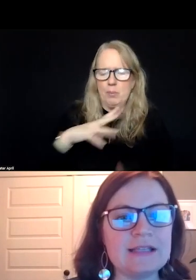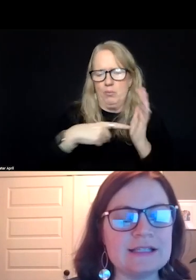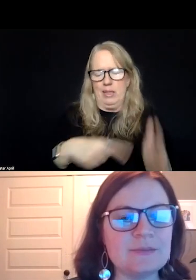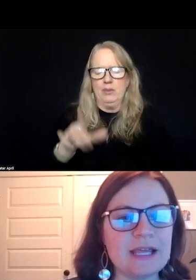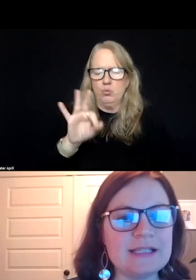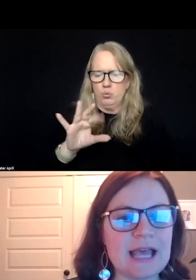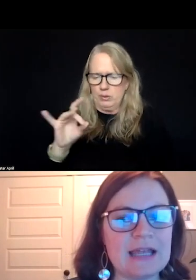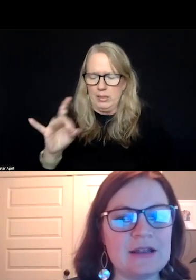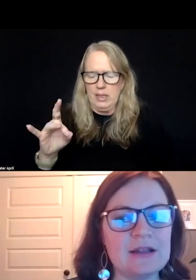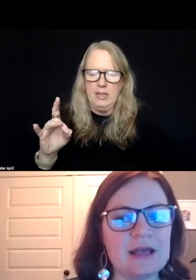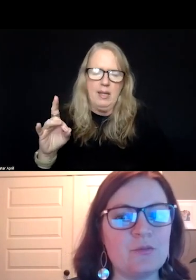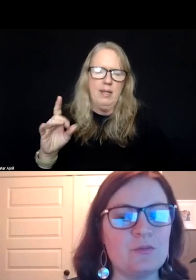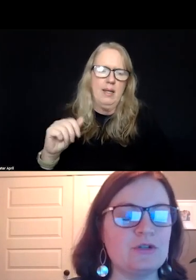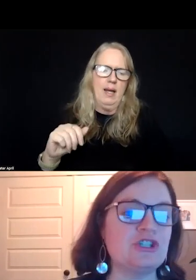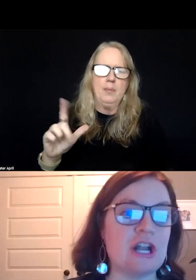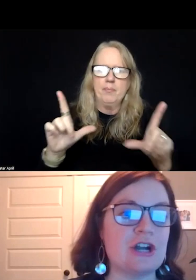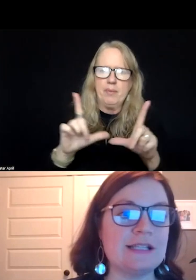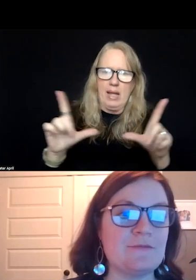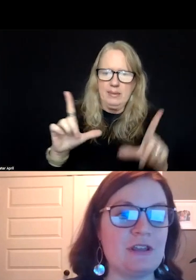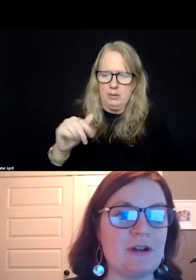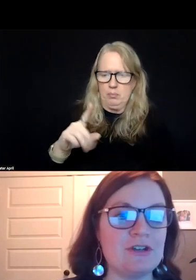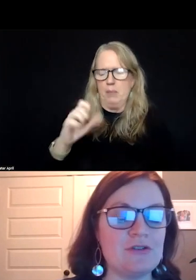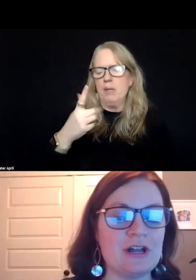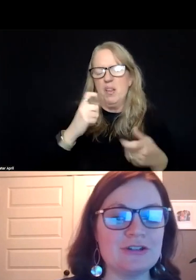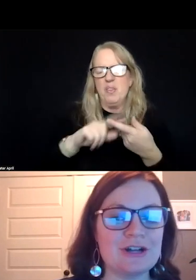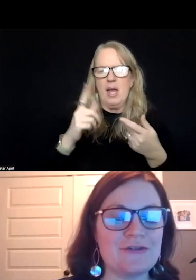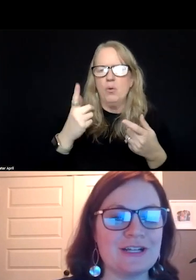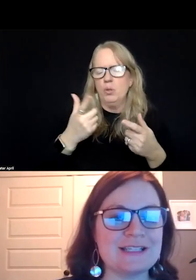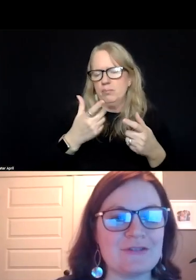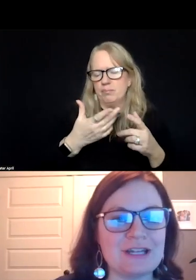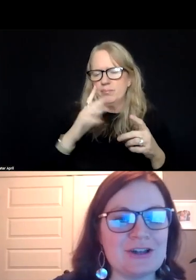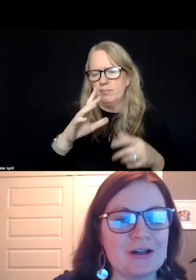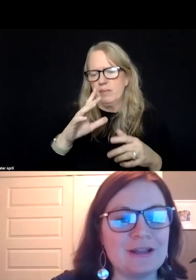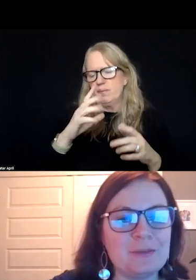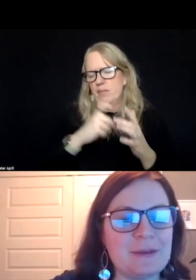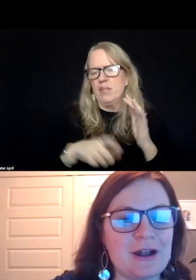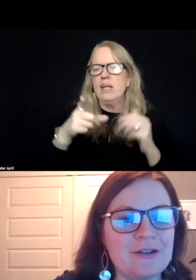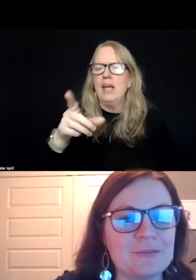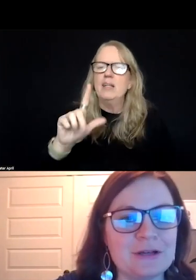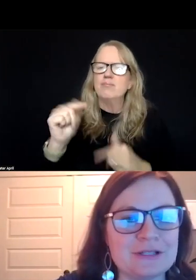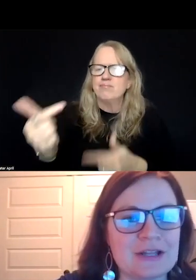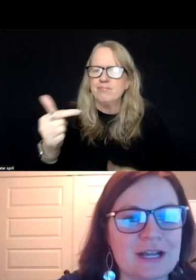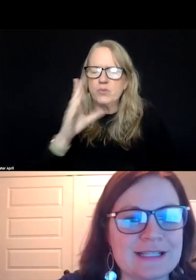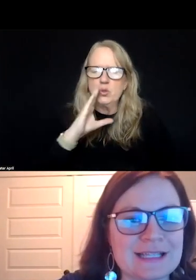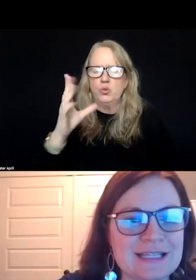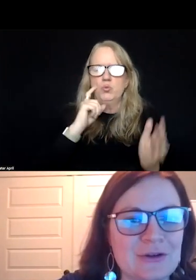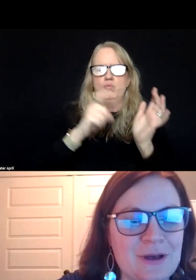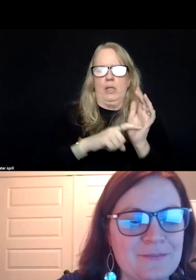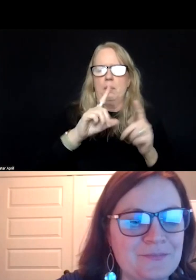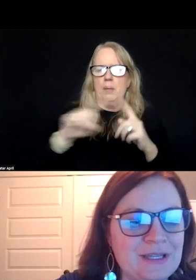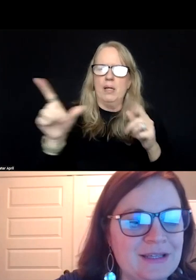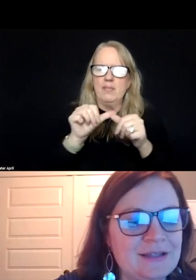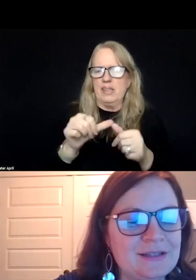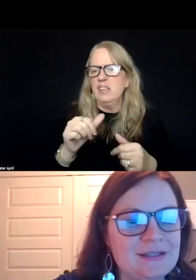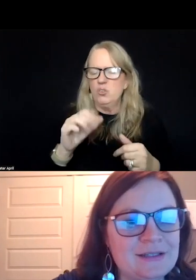988 license plates, and which would generate some fee revenue. And I'll turn it over to Stephanie to talk a little bit about other bills in the crisis